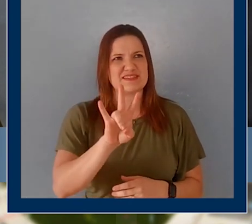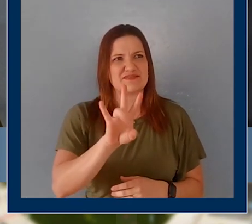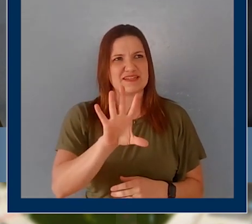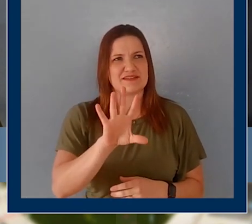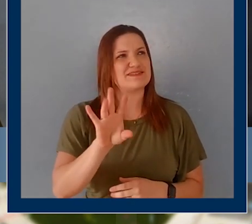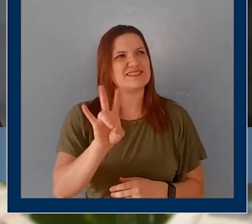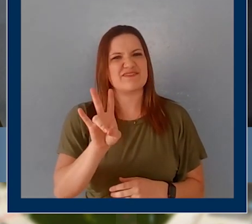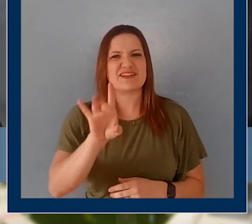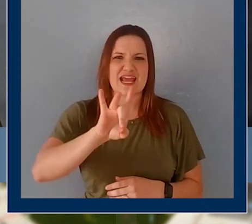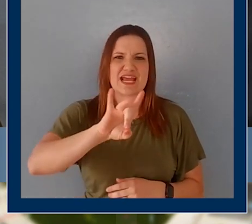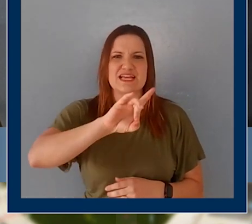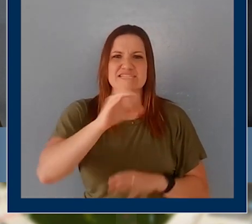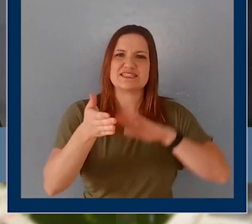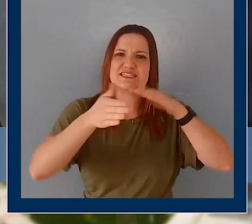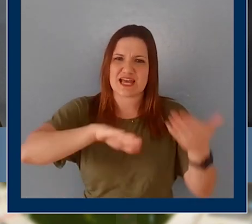into about